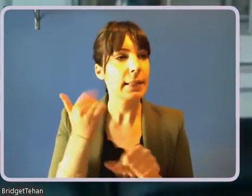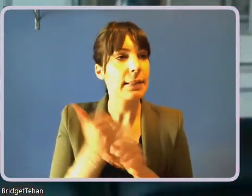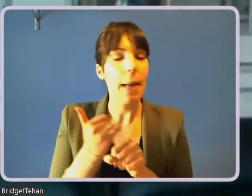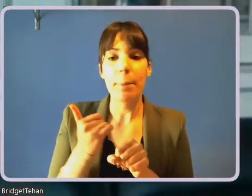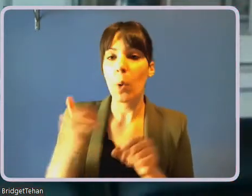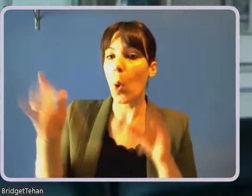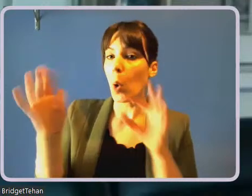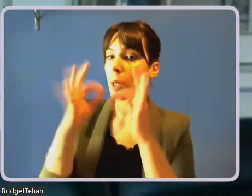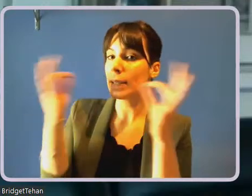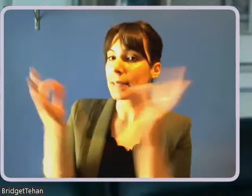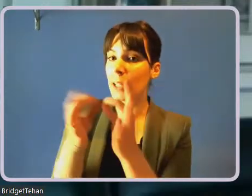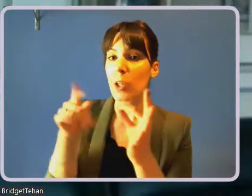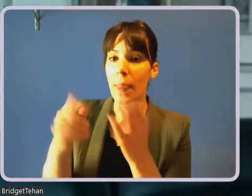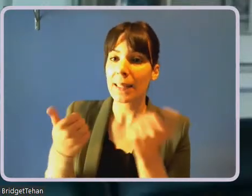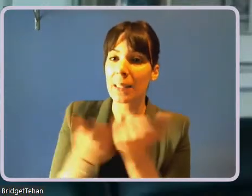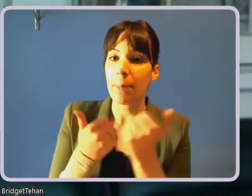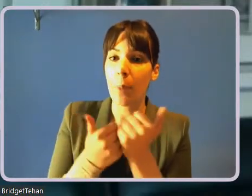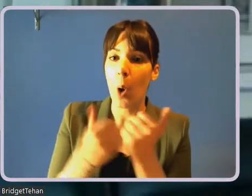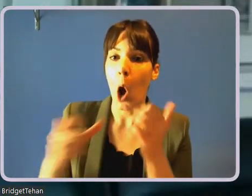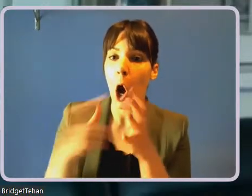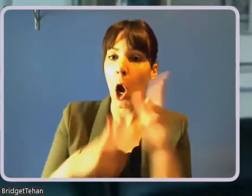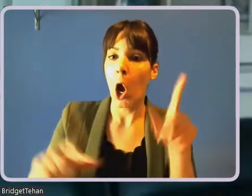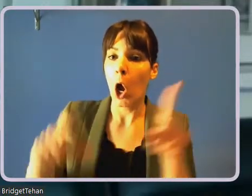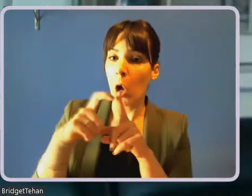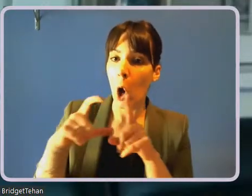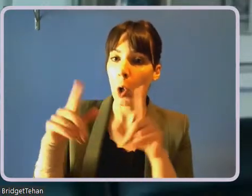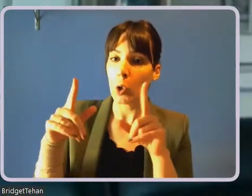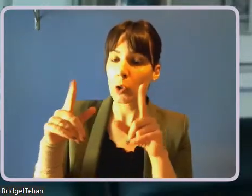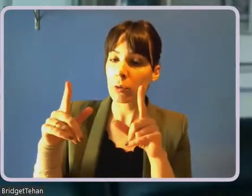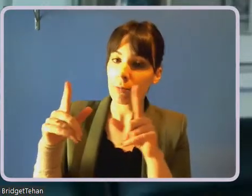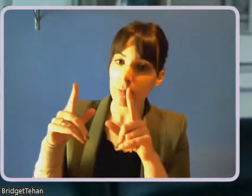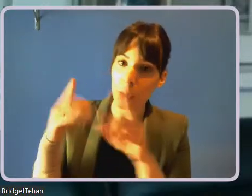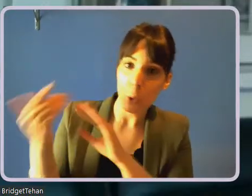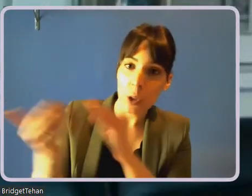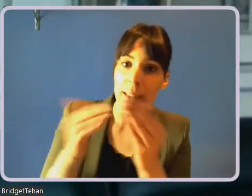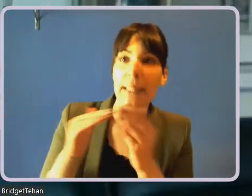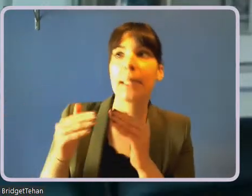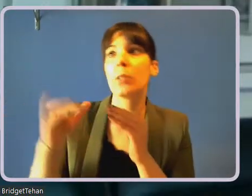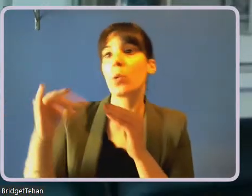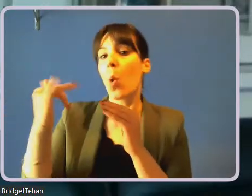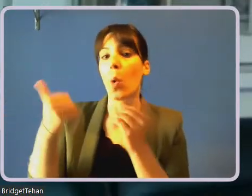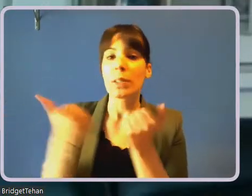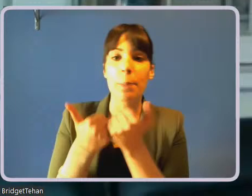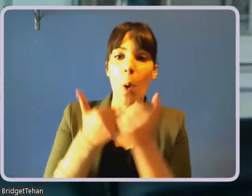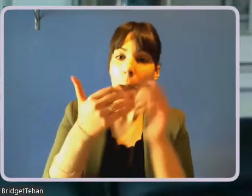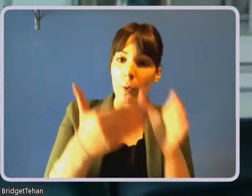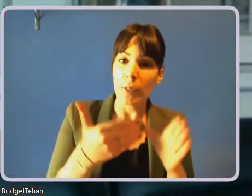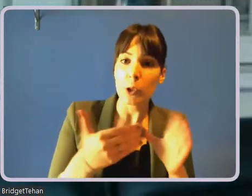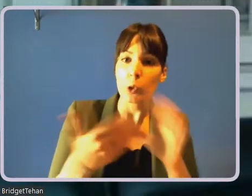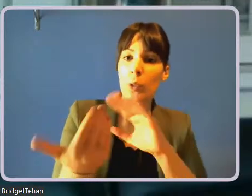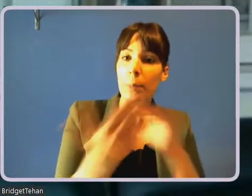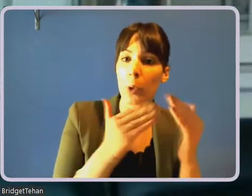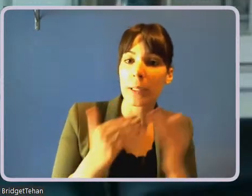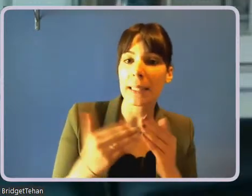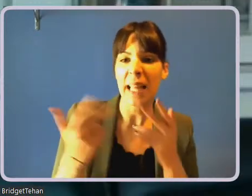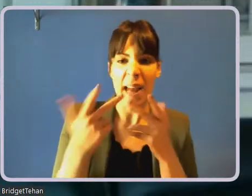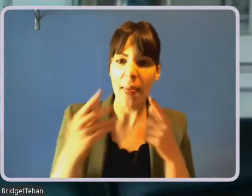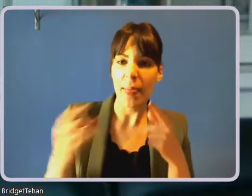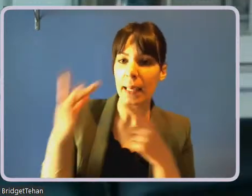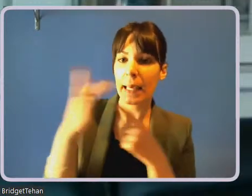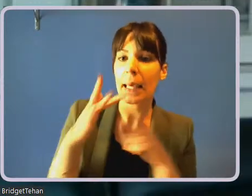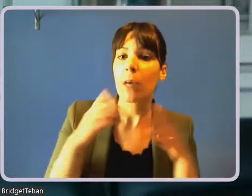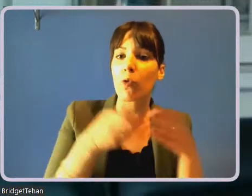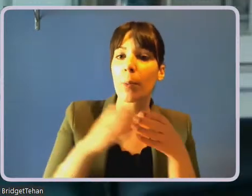diverse communities, that support Aboriginal communities, and other key groups that may be additionally vulnerable or have